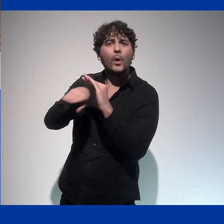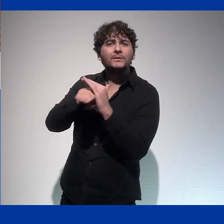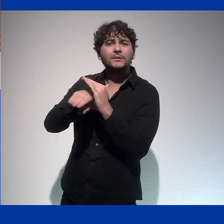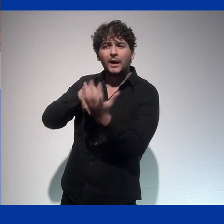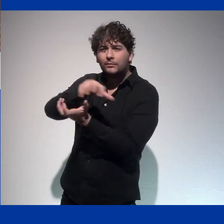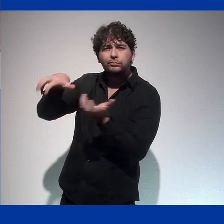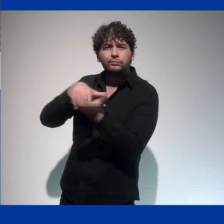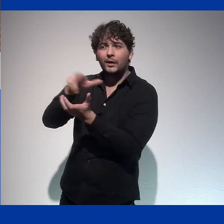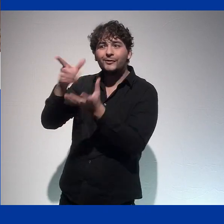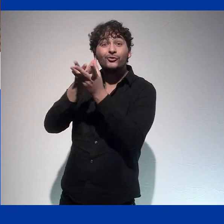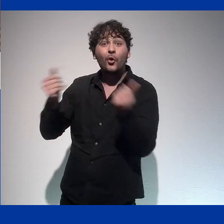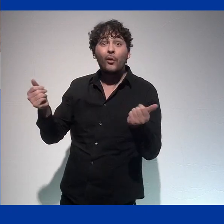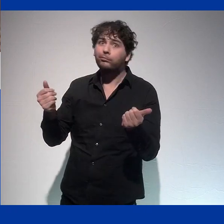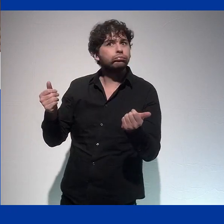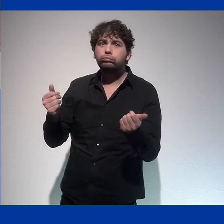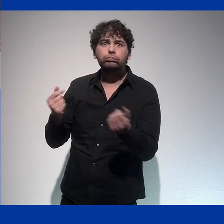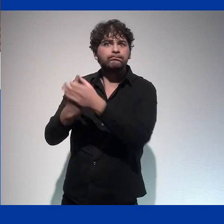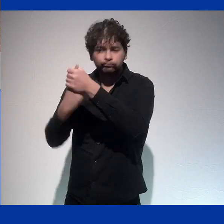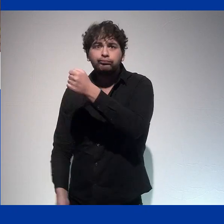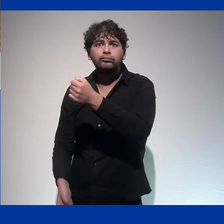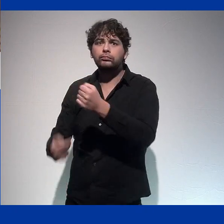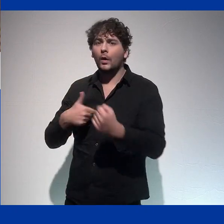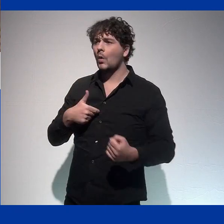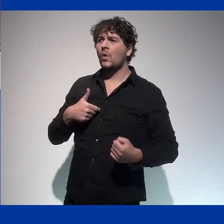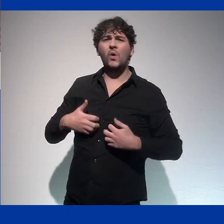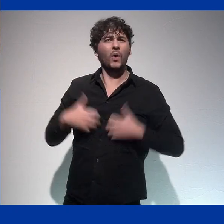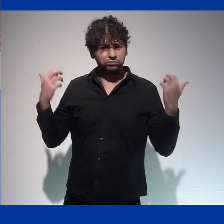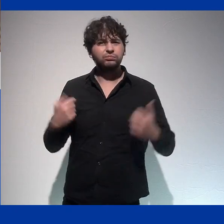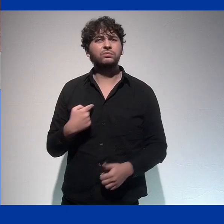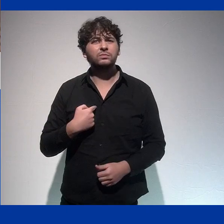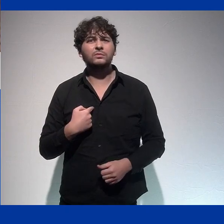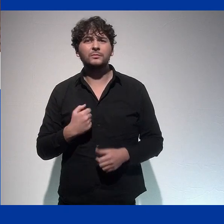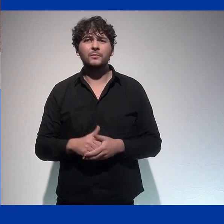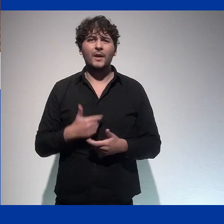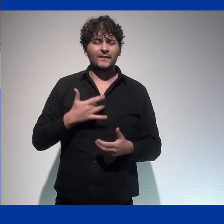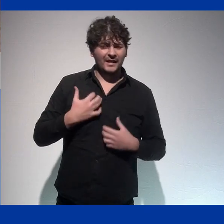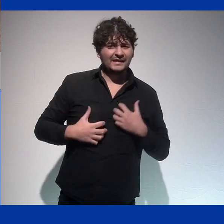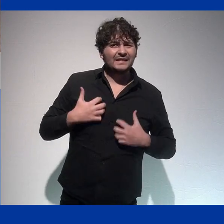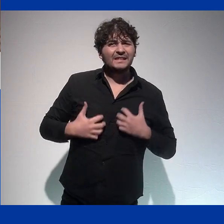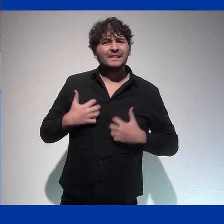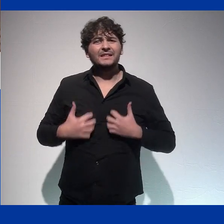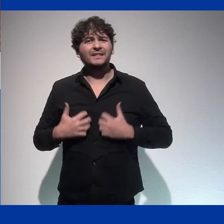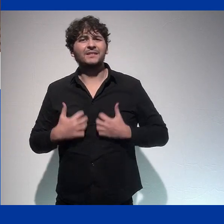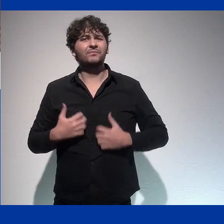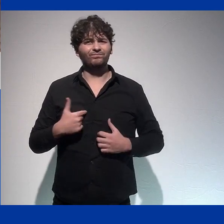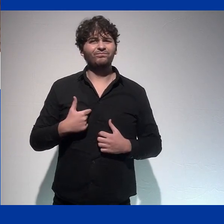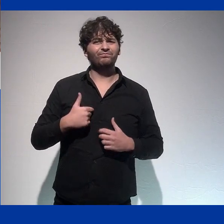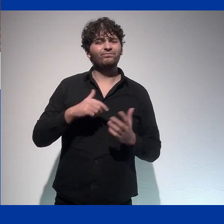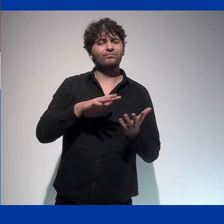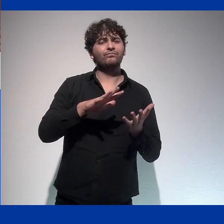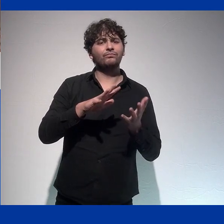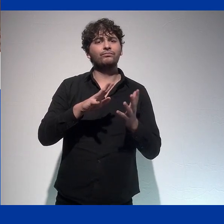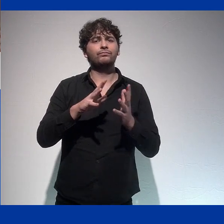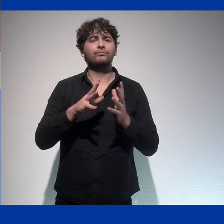into something positive, which was and is community and community of practices. I